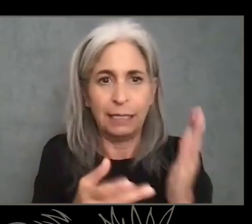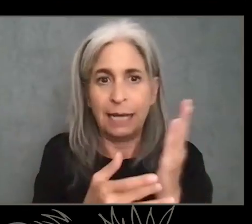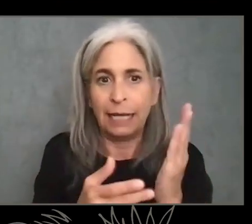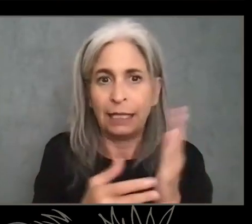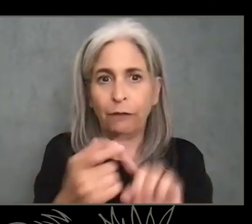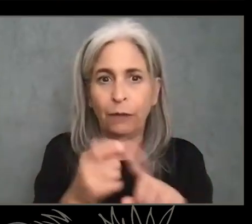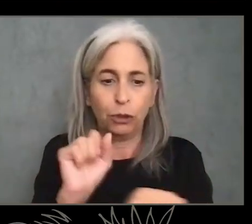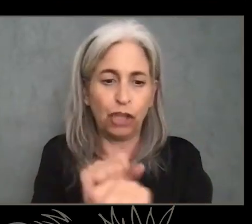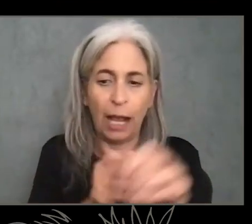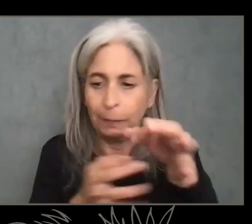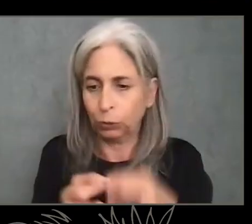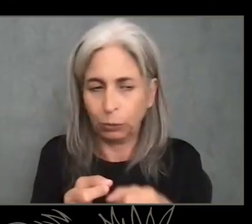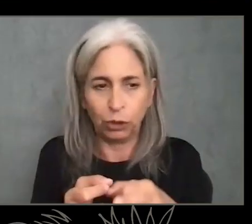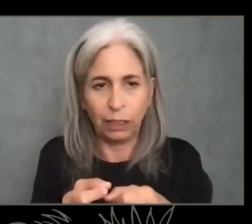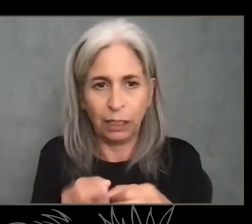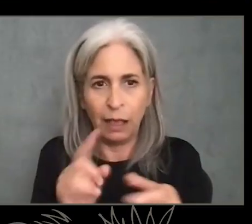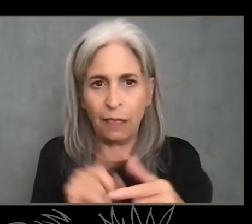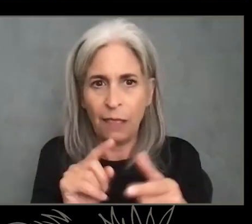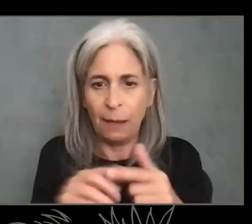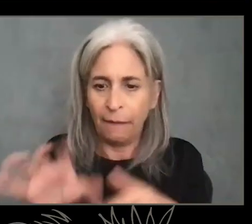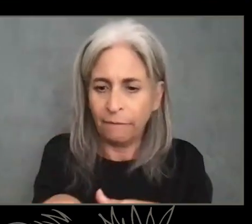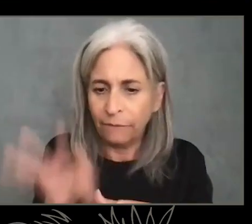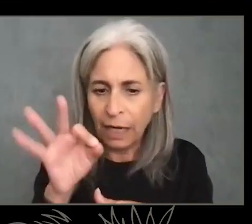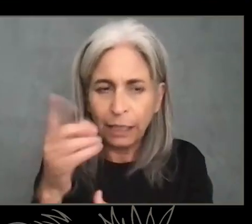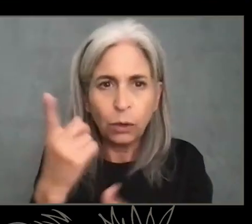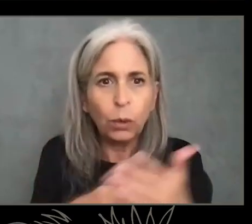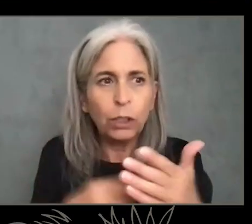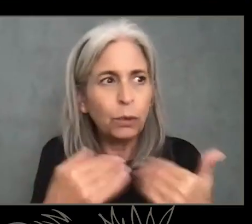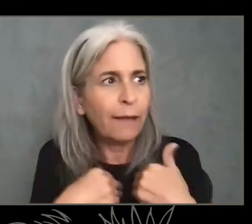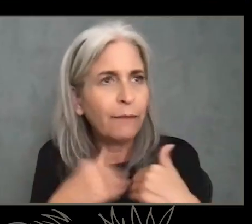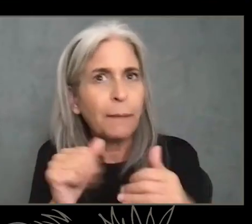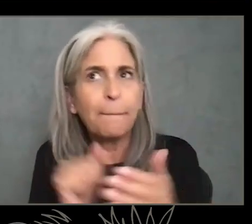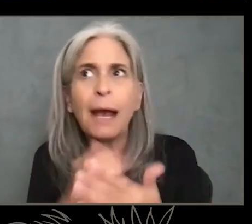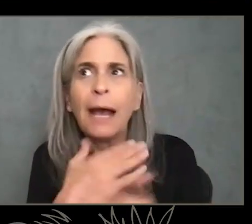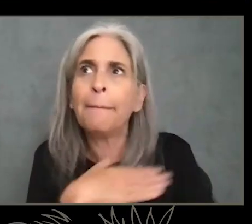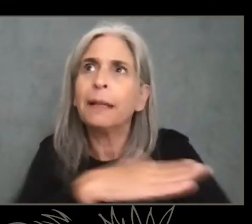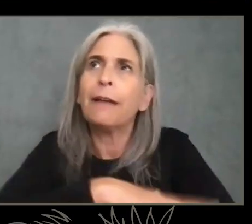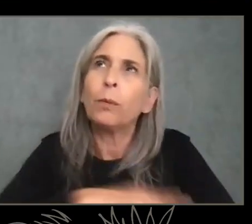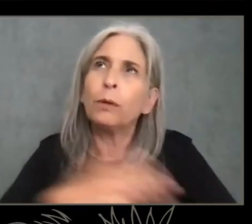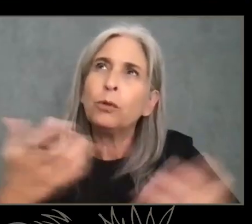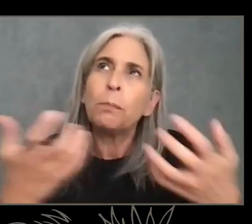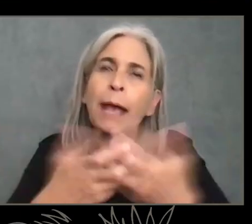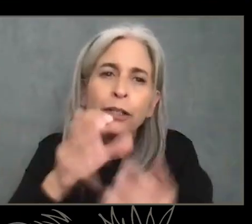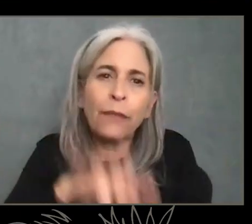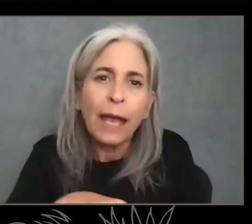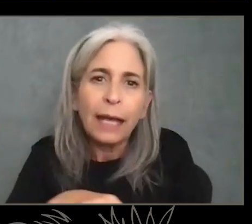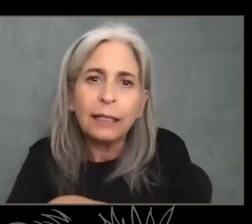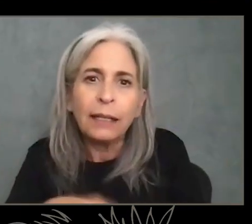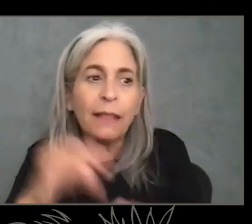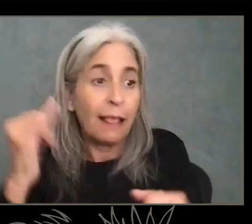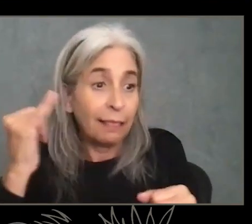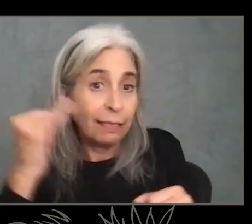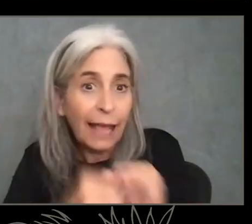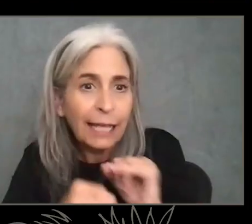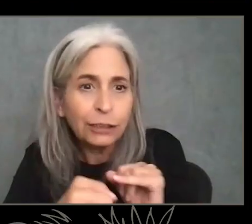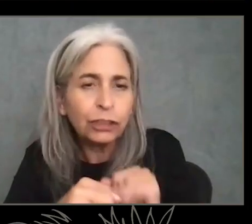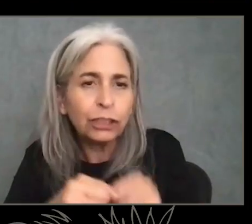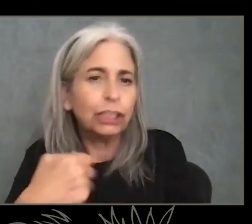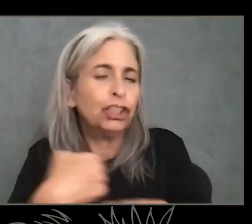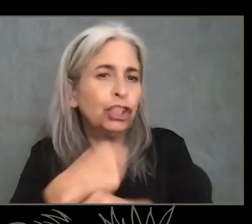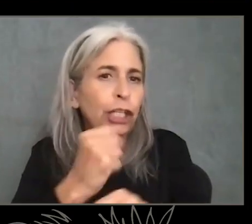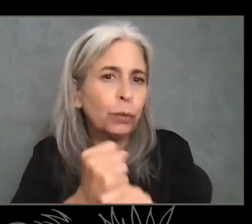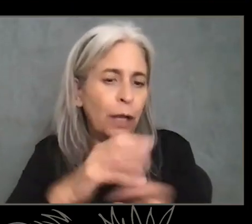technologies from the job description. And then I'm going to find what do I have in my platform that match that. And then just finally generate the